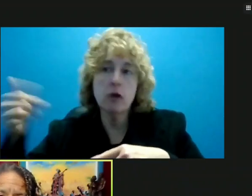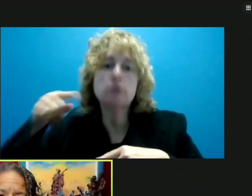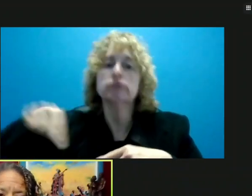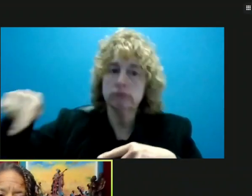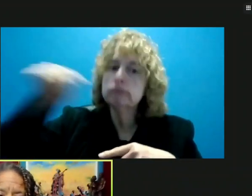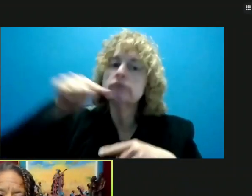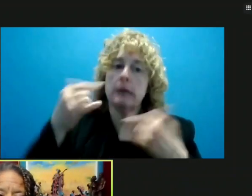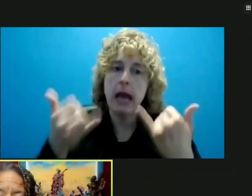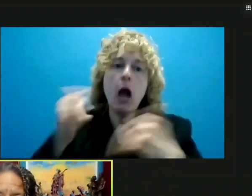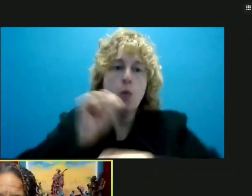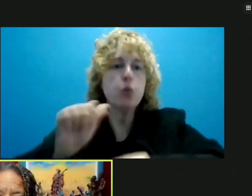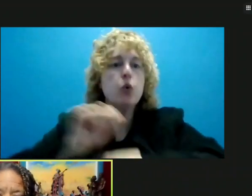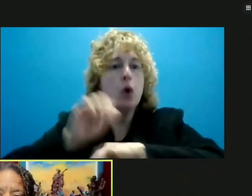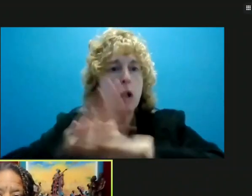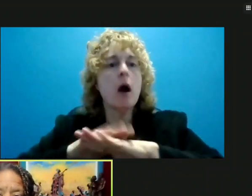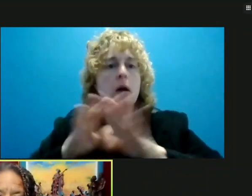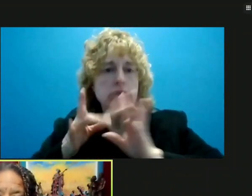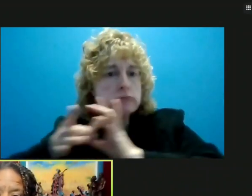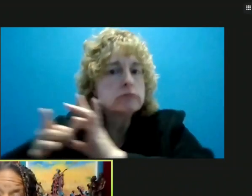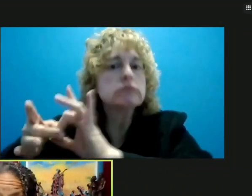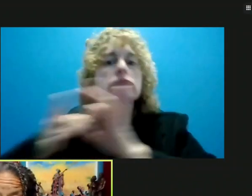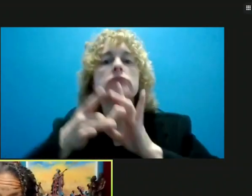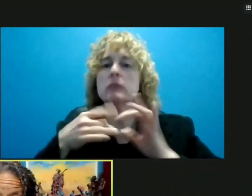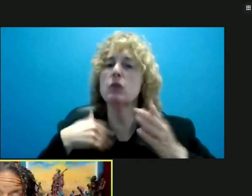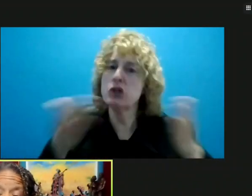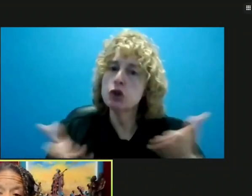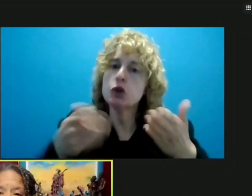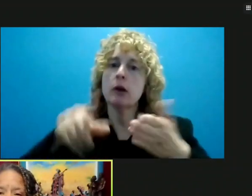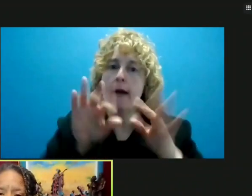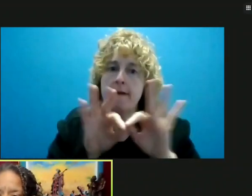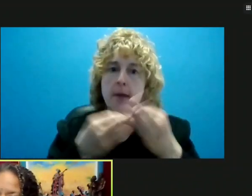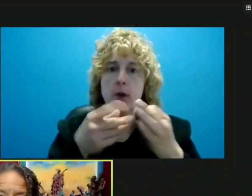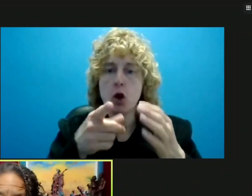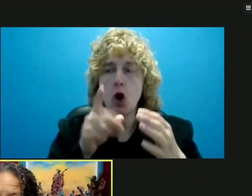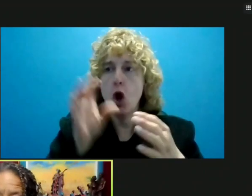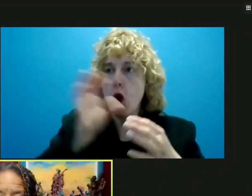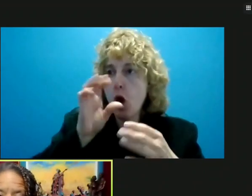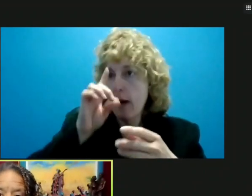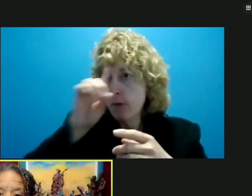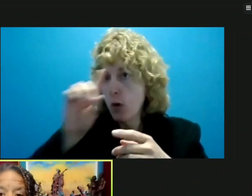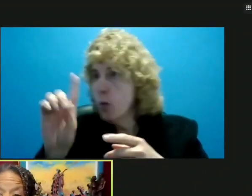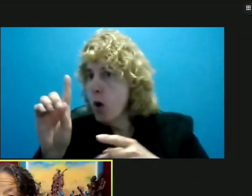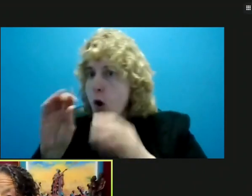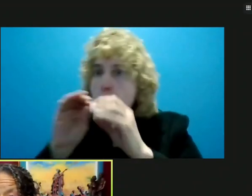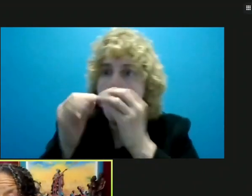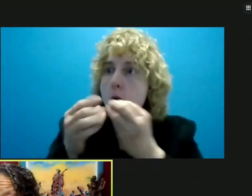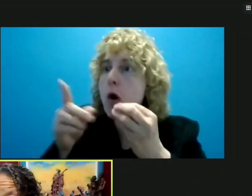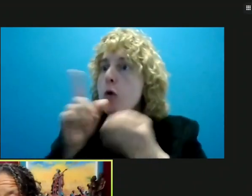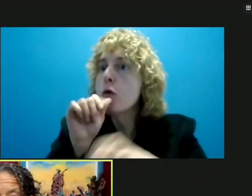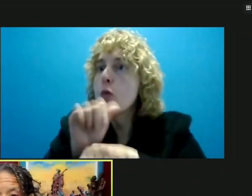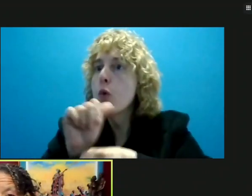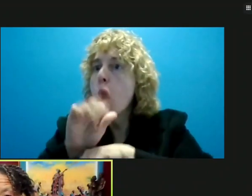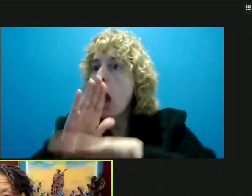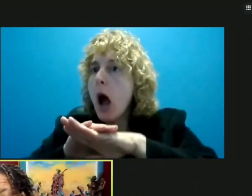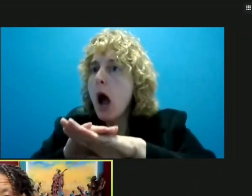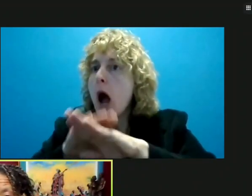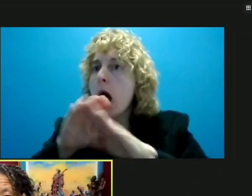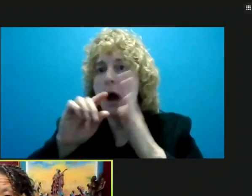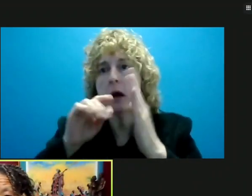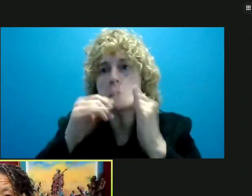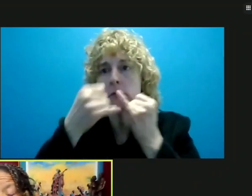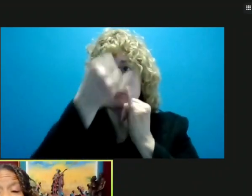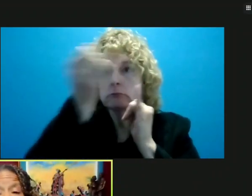find the organizations that are working on redistricting. It is not a fair price. It's not a fair process. We have,